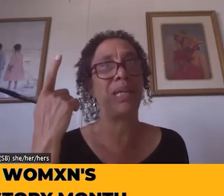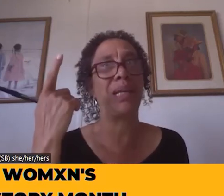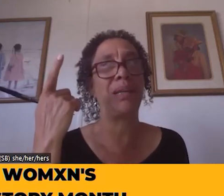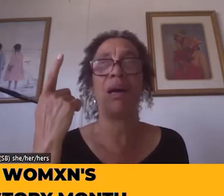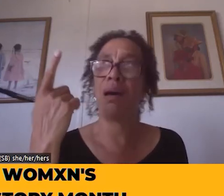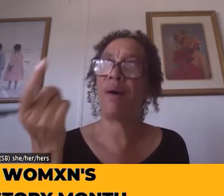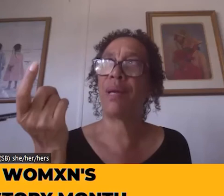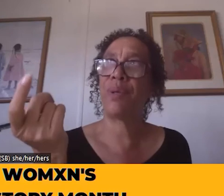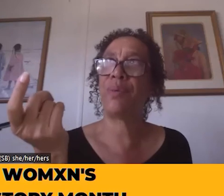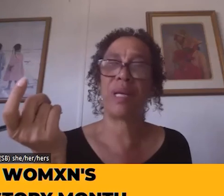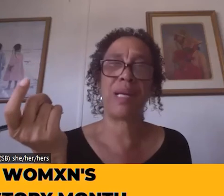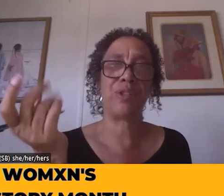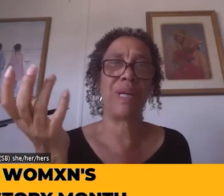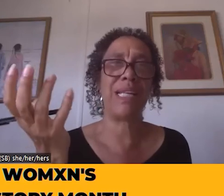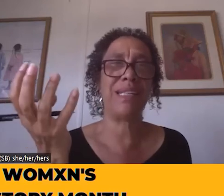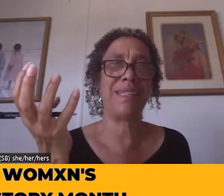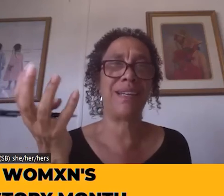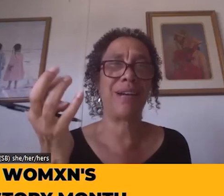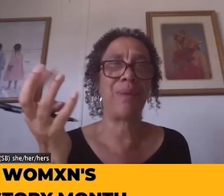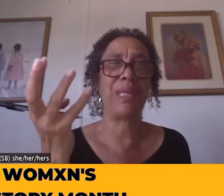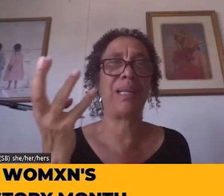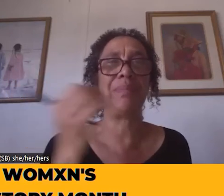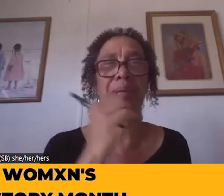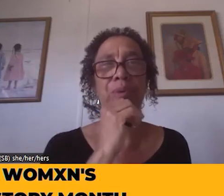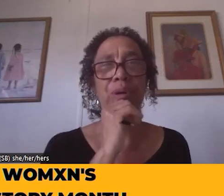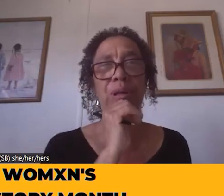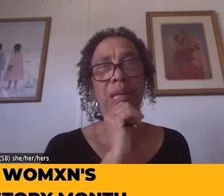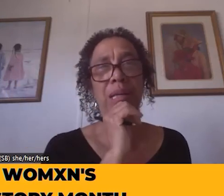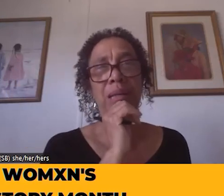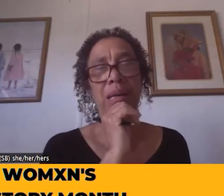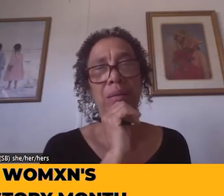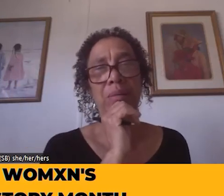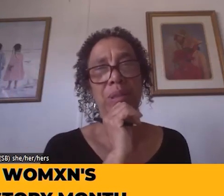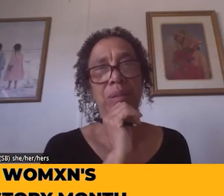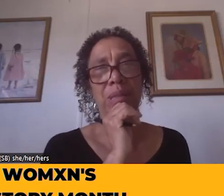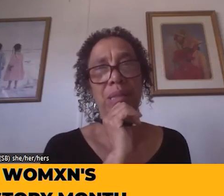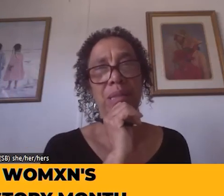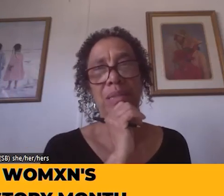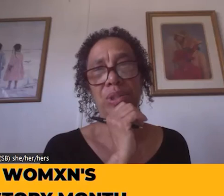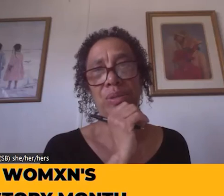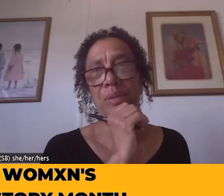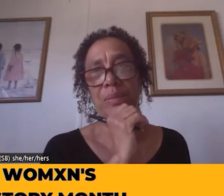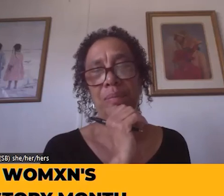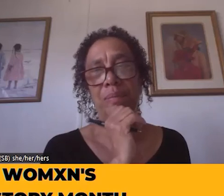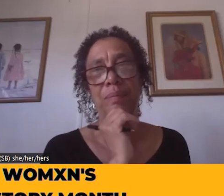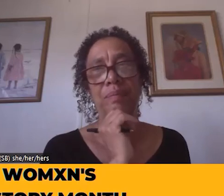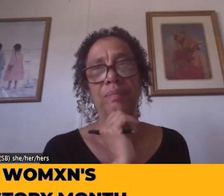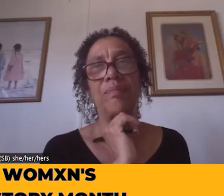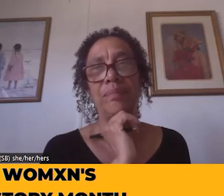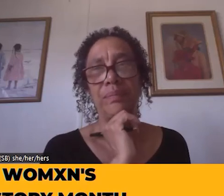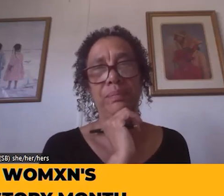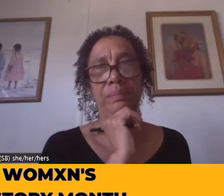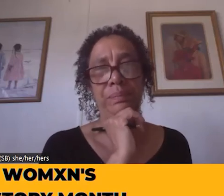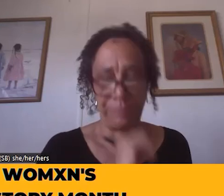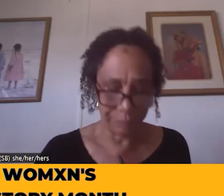I'm thinking, oh, and I wonder what kind of training is there, how we can help them more, in this issue. Yeah, because